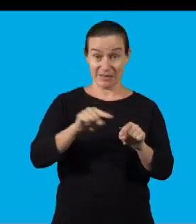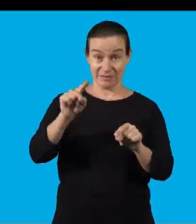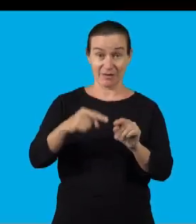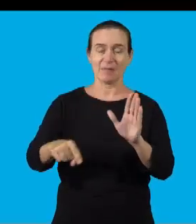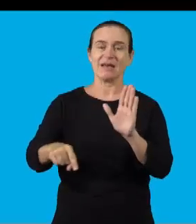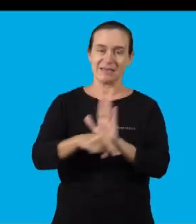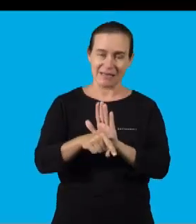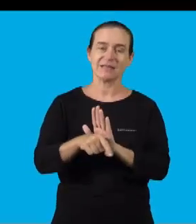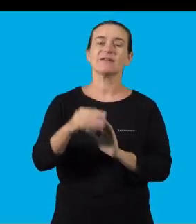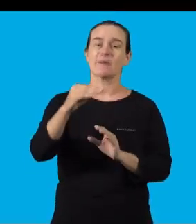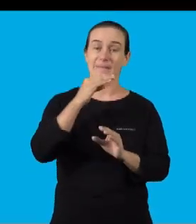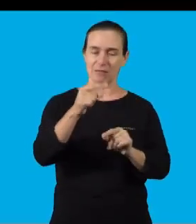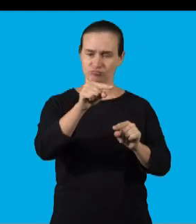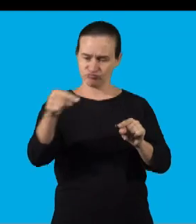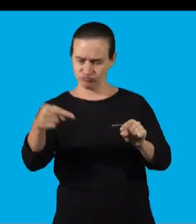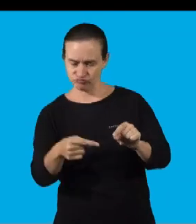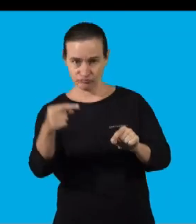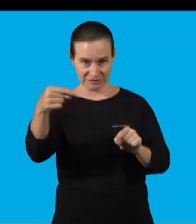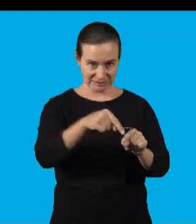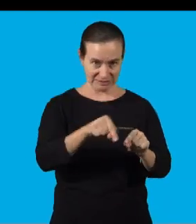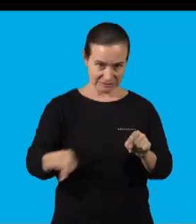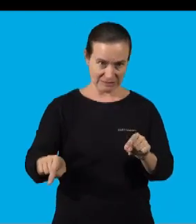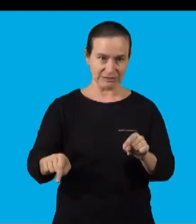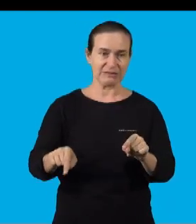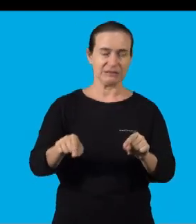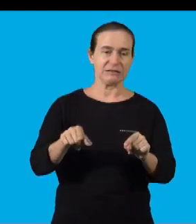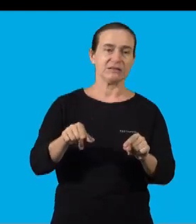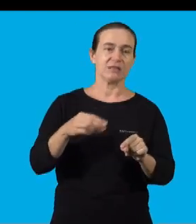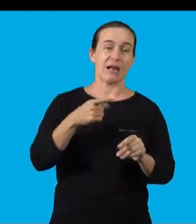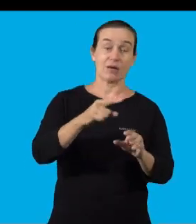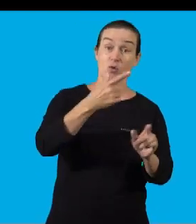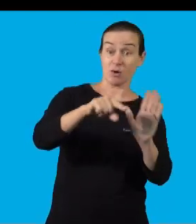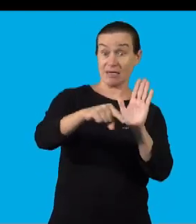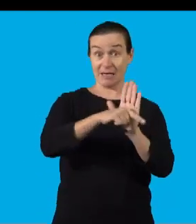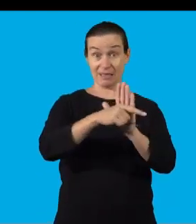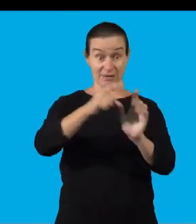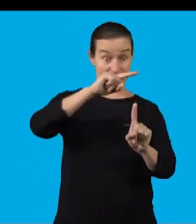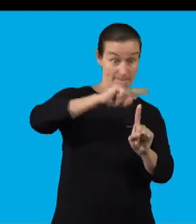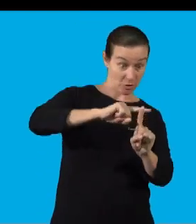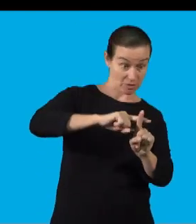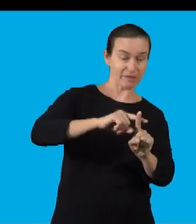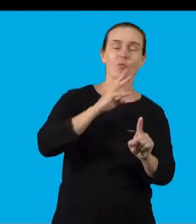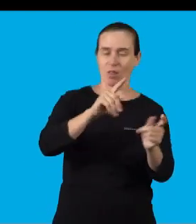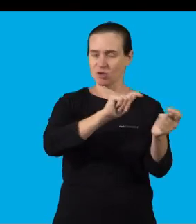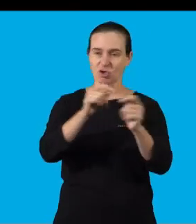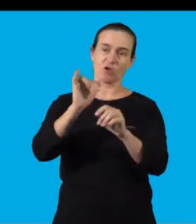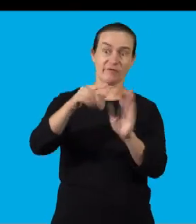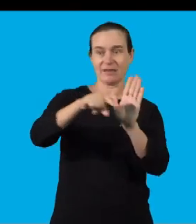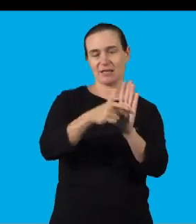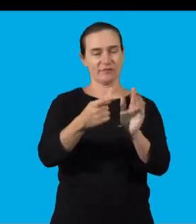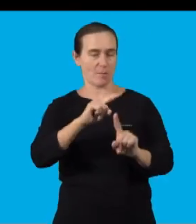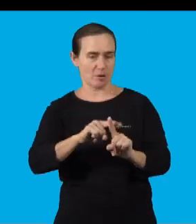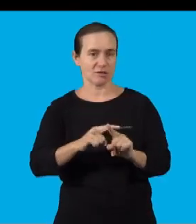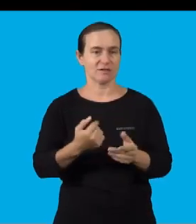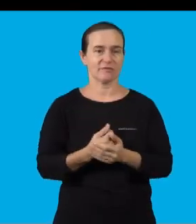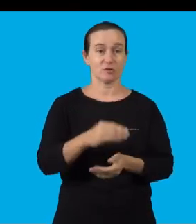So a negative does change the signs of the numbers. So this is going to be n is greater